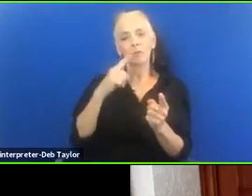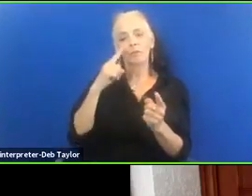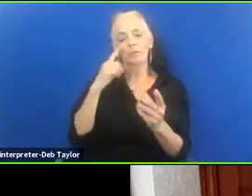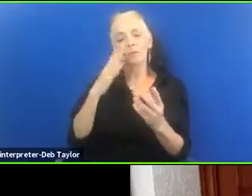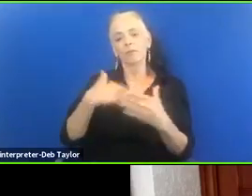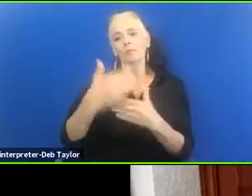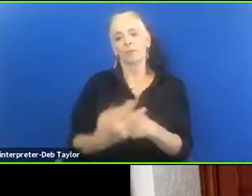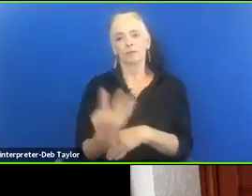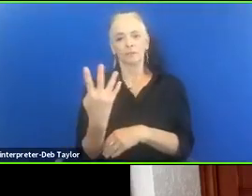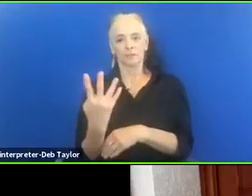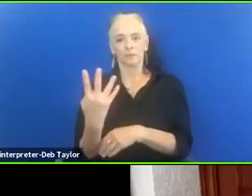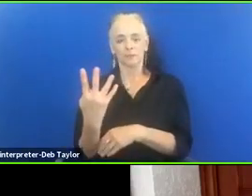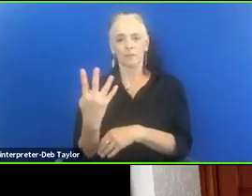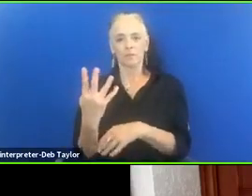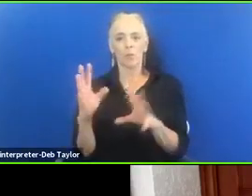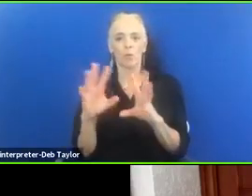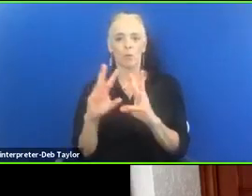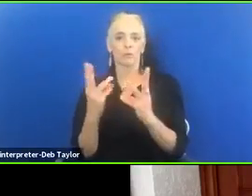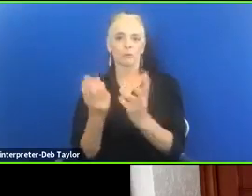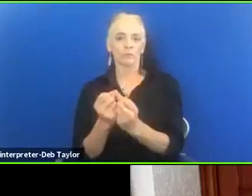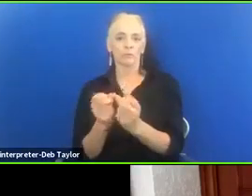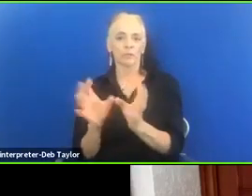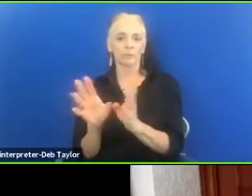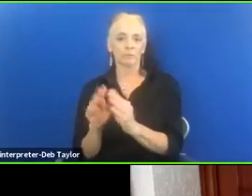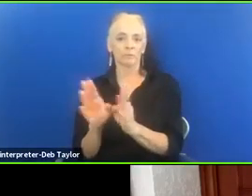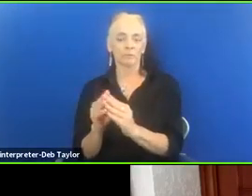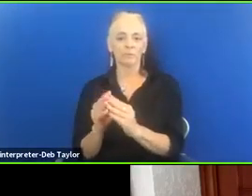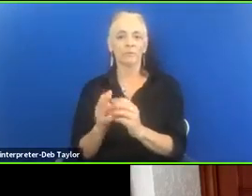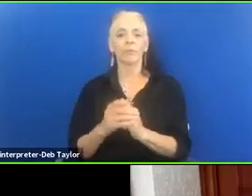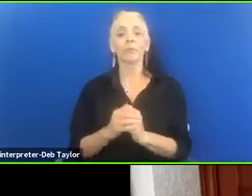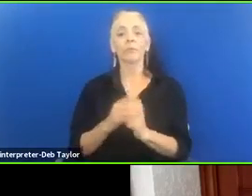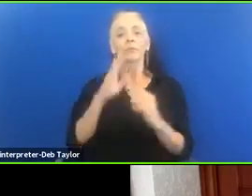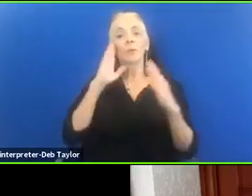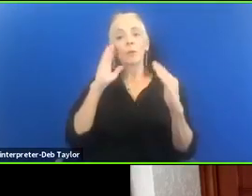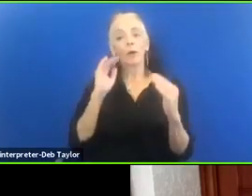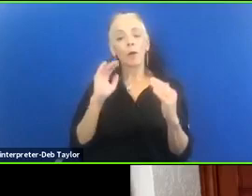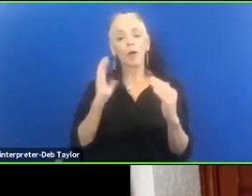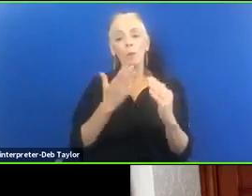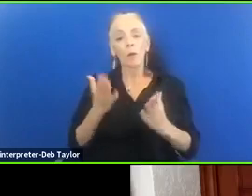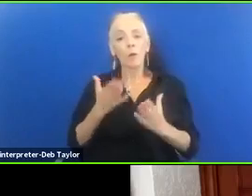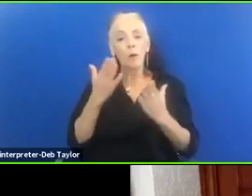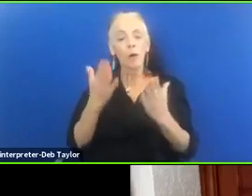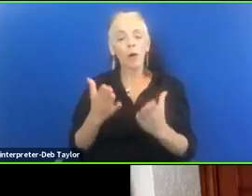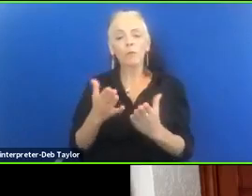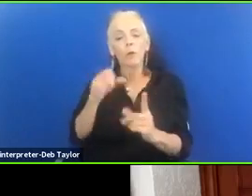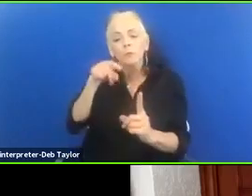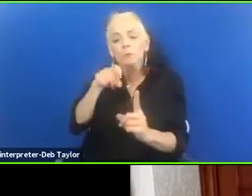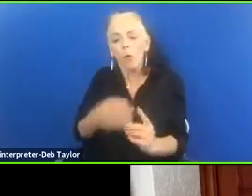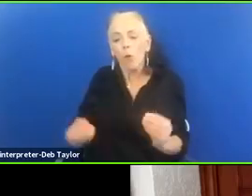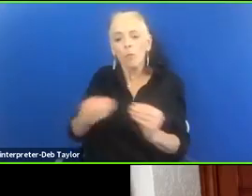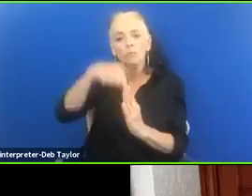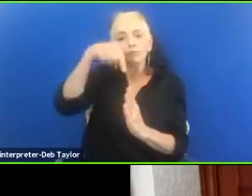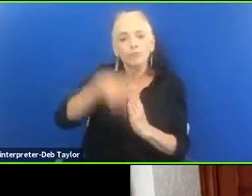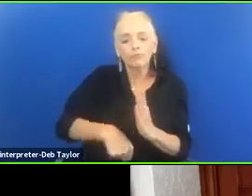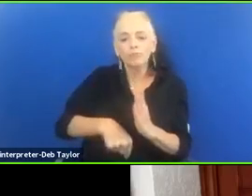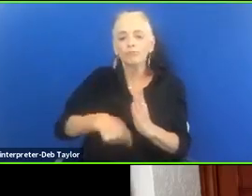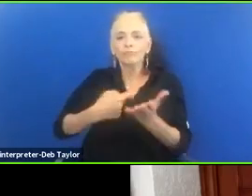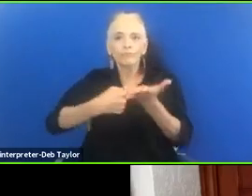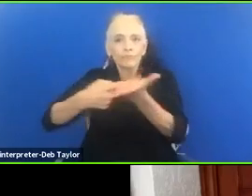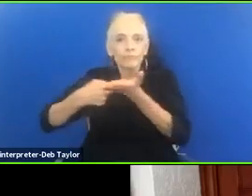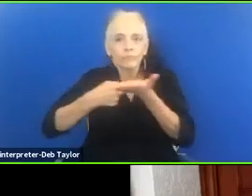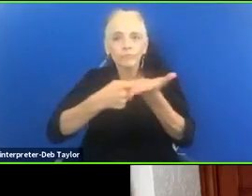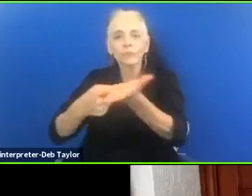course sessions. So we hope that this offering sparks deeper conversation and connection and